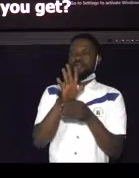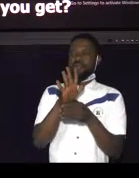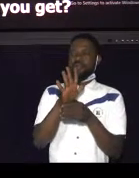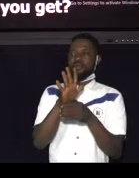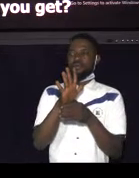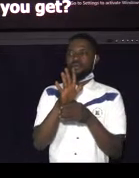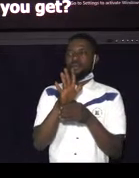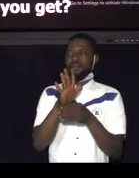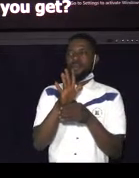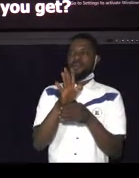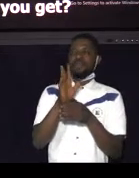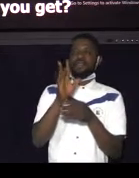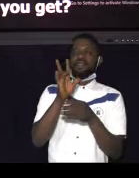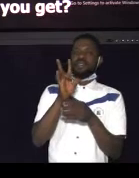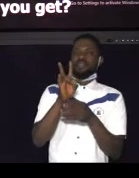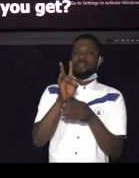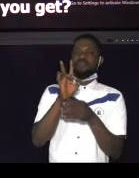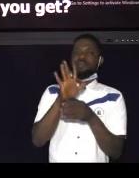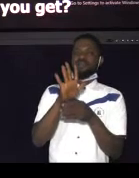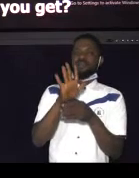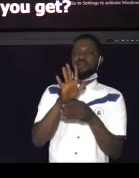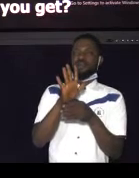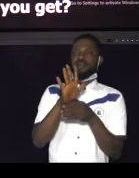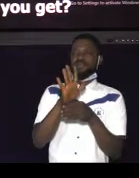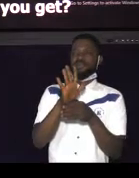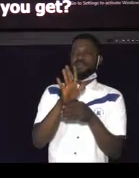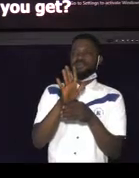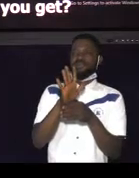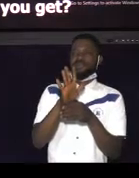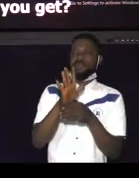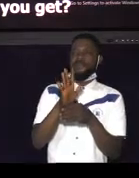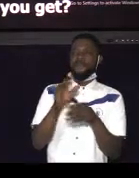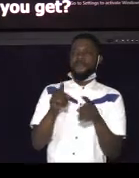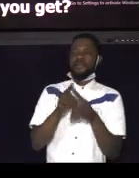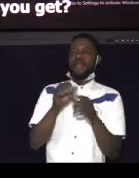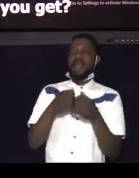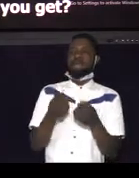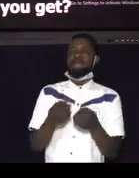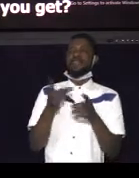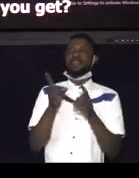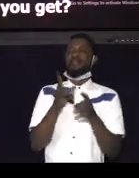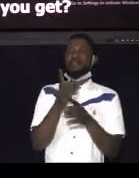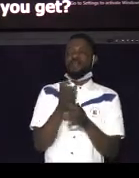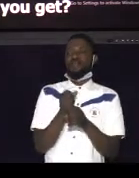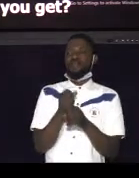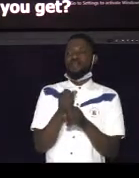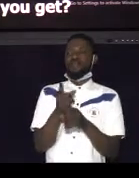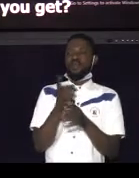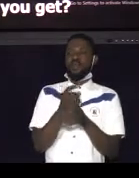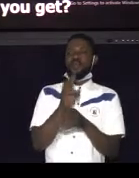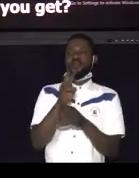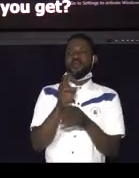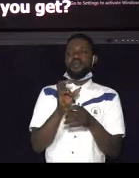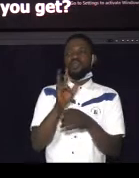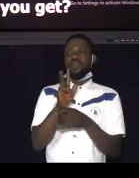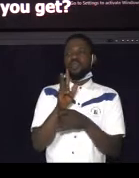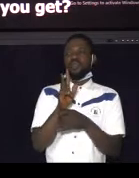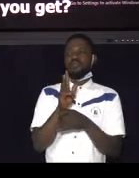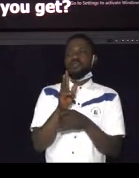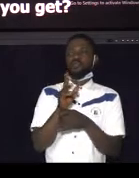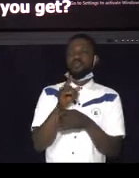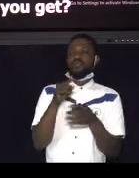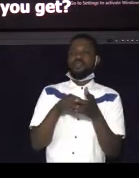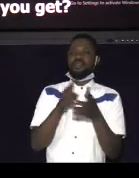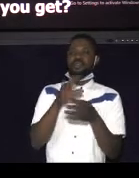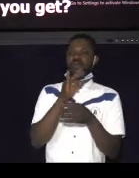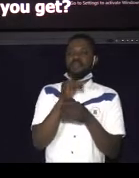is 45, plus 30, that is 75. So how many did you get? You got 2, 3. Oh, this one,